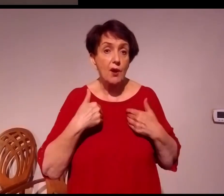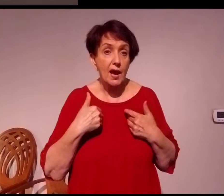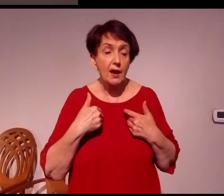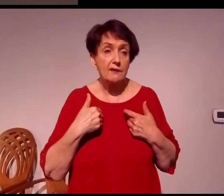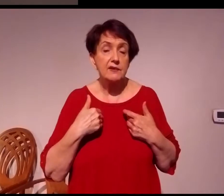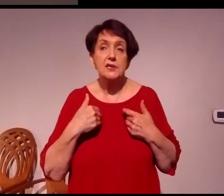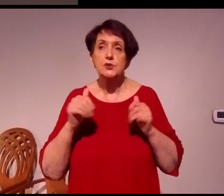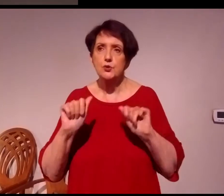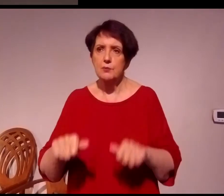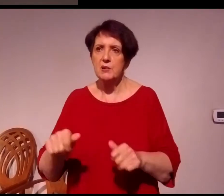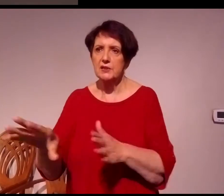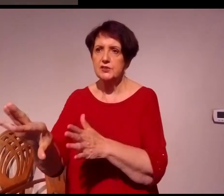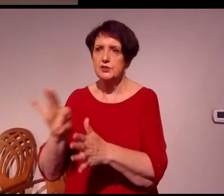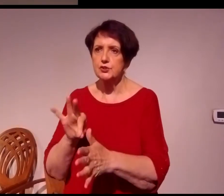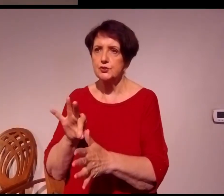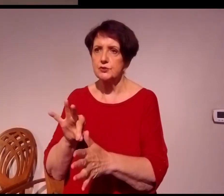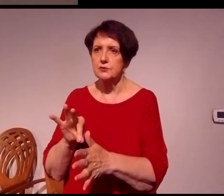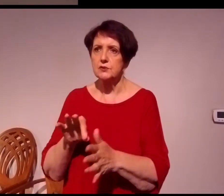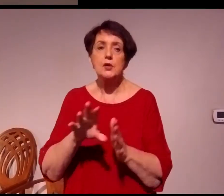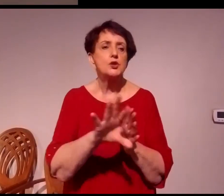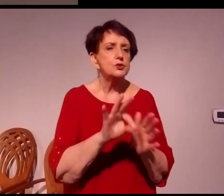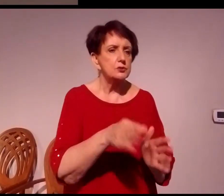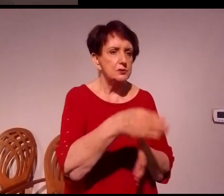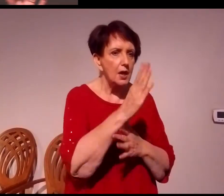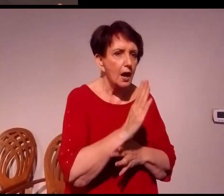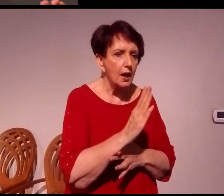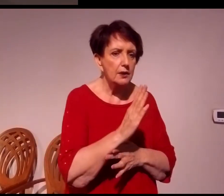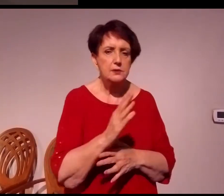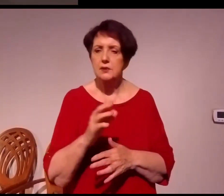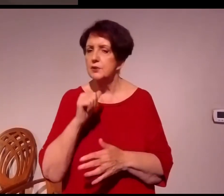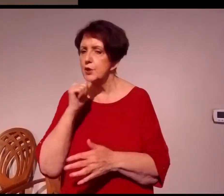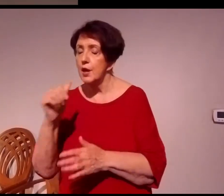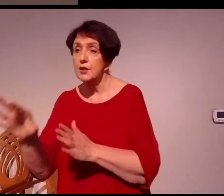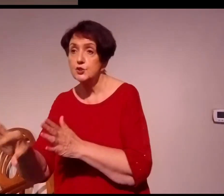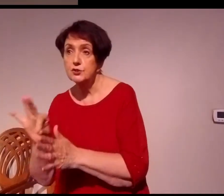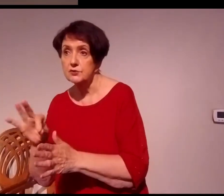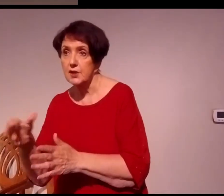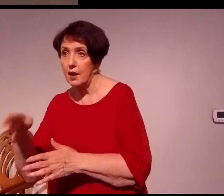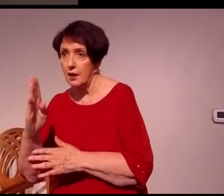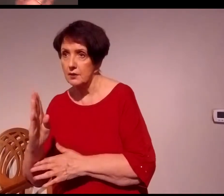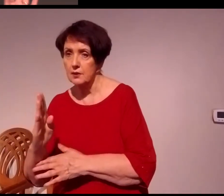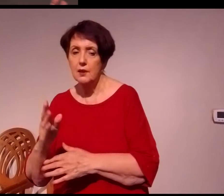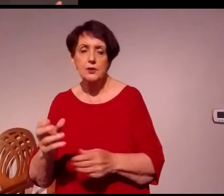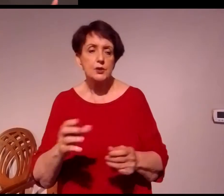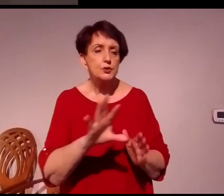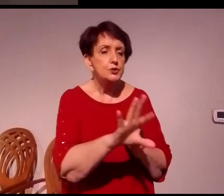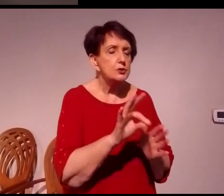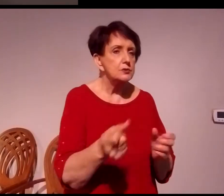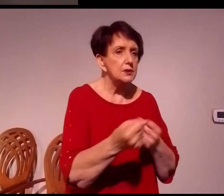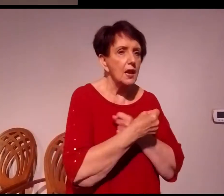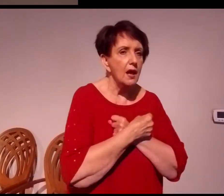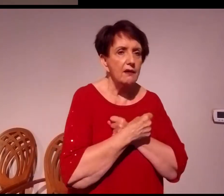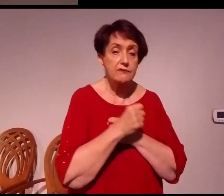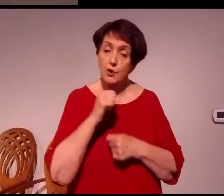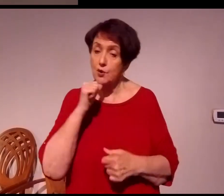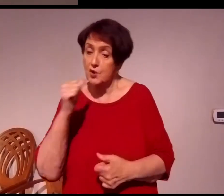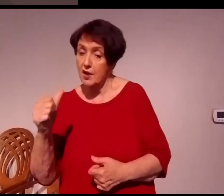to choose. Choose God or not. Choose love or not. Choose